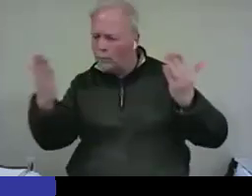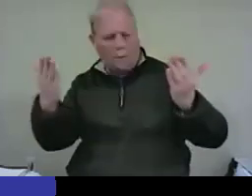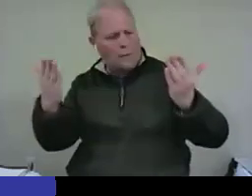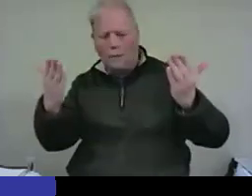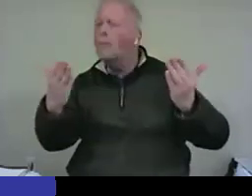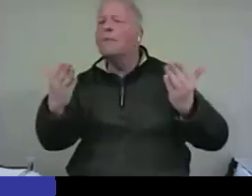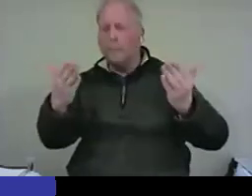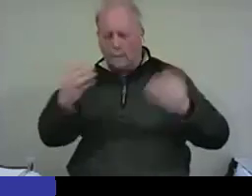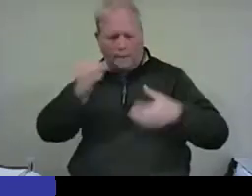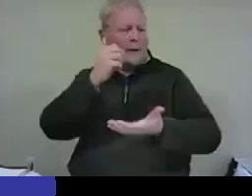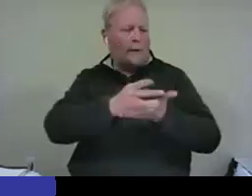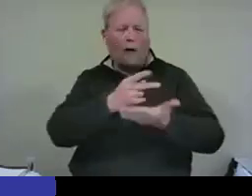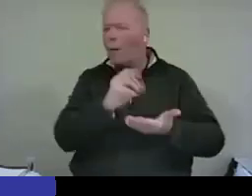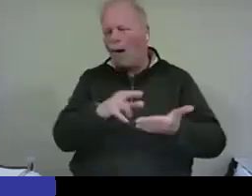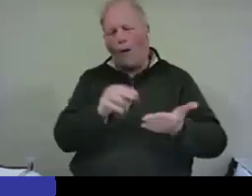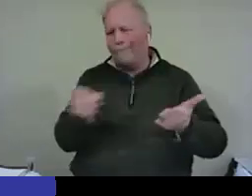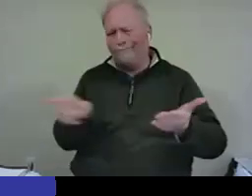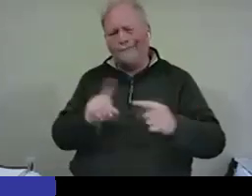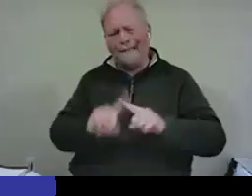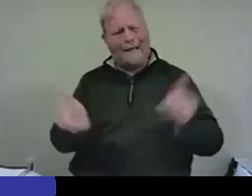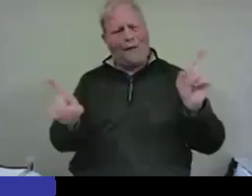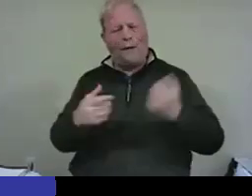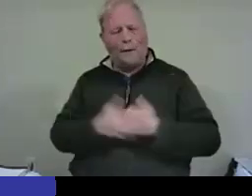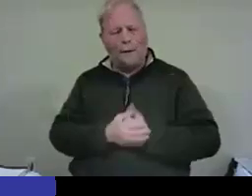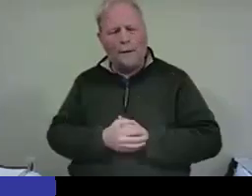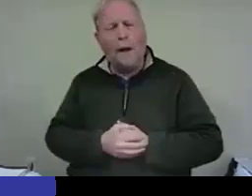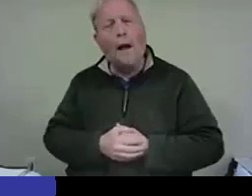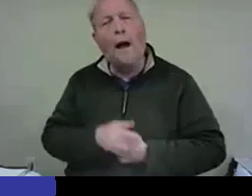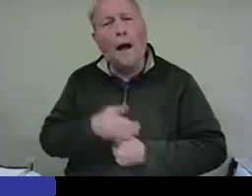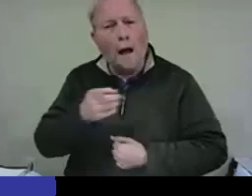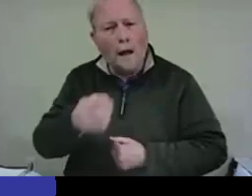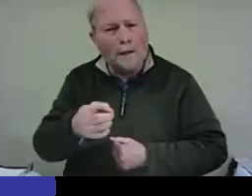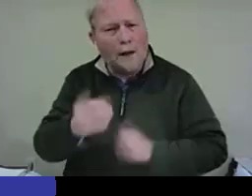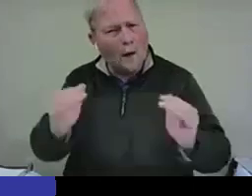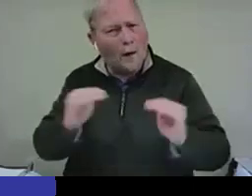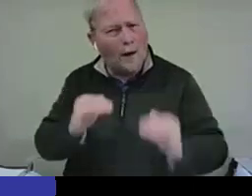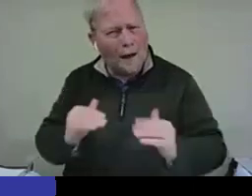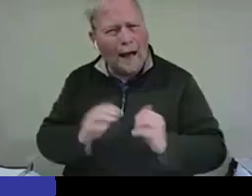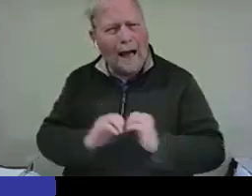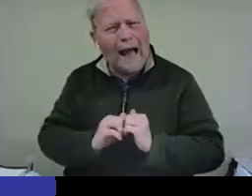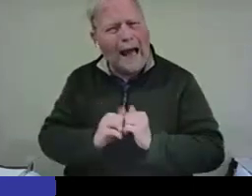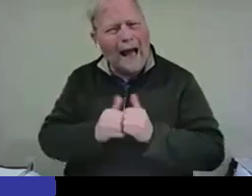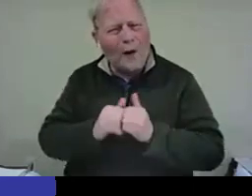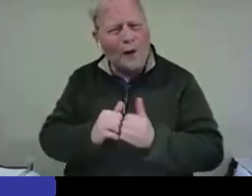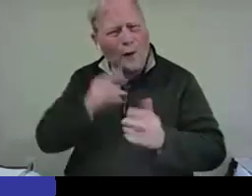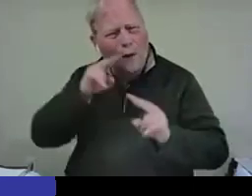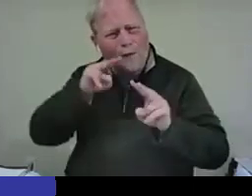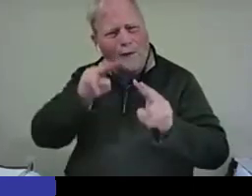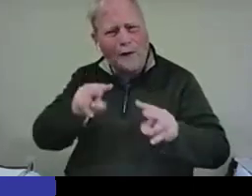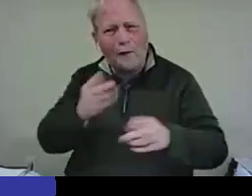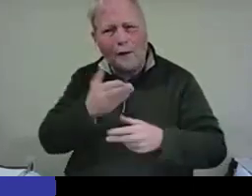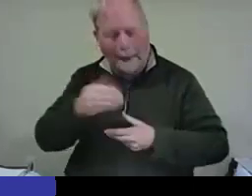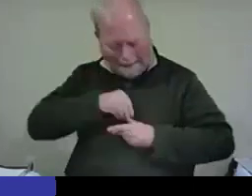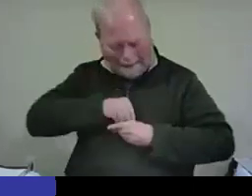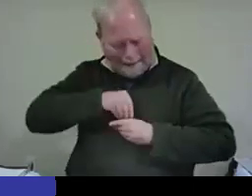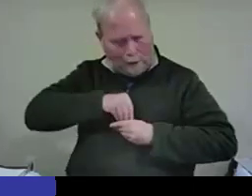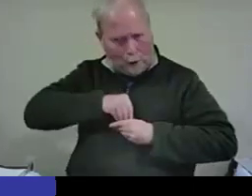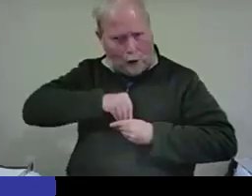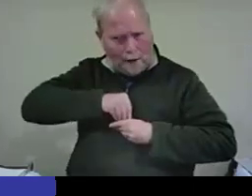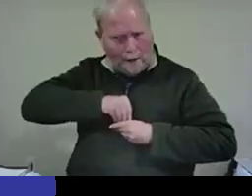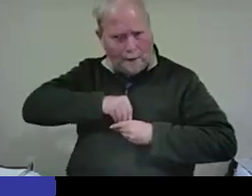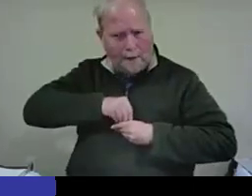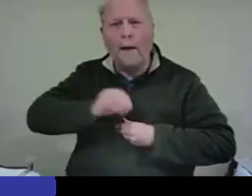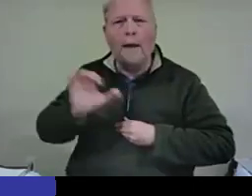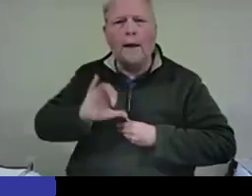We did receive a question regarding how do you observe internalizing behaviors? Things like unhappiness, depression,